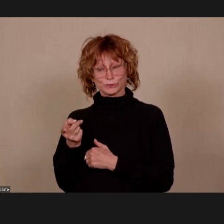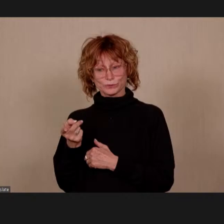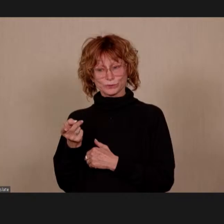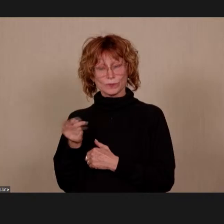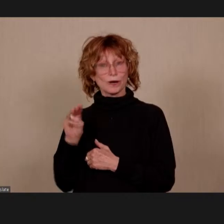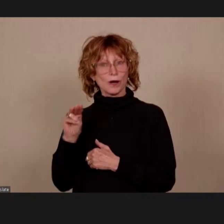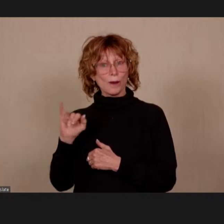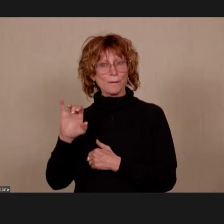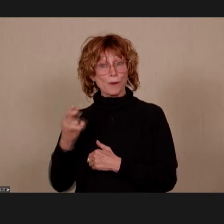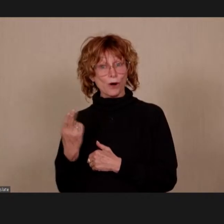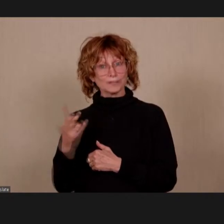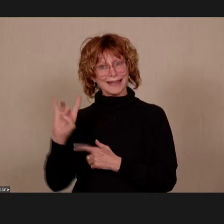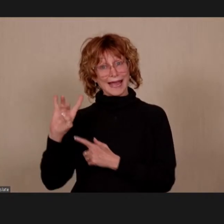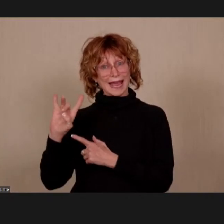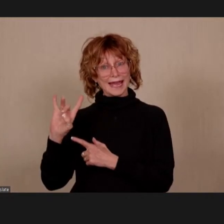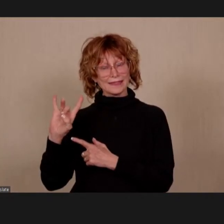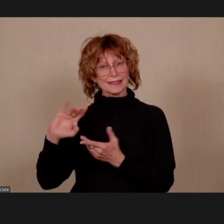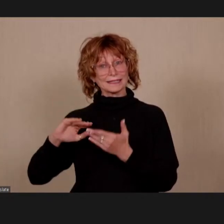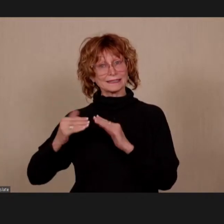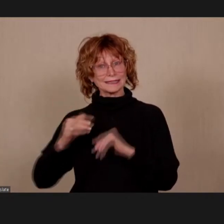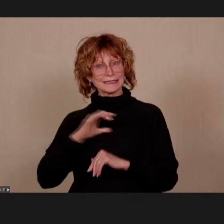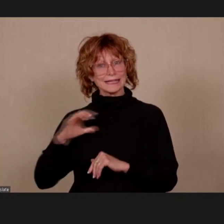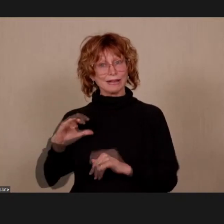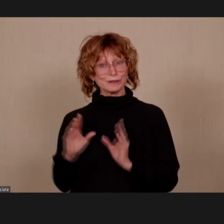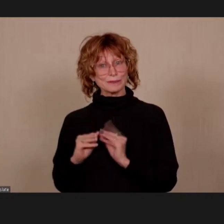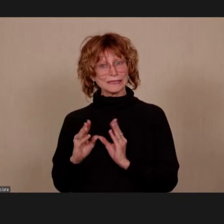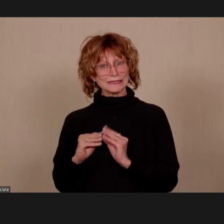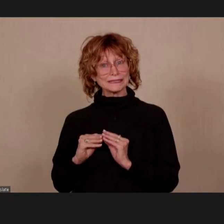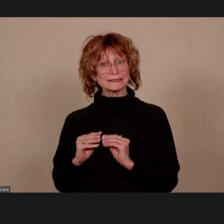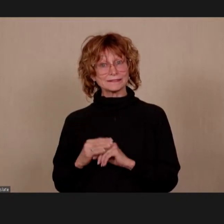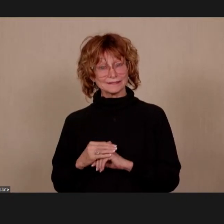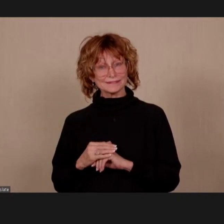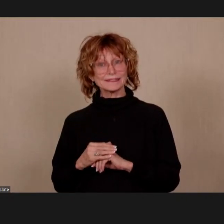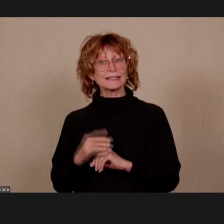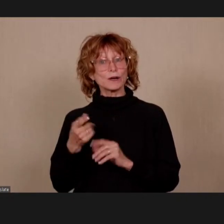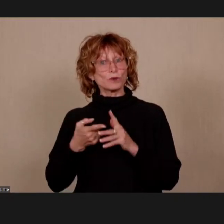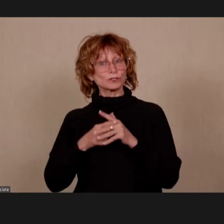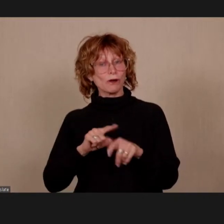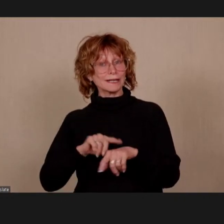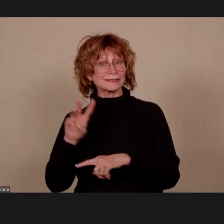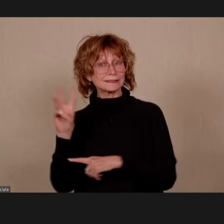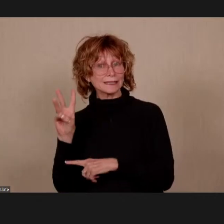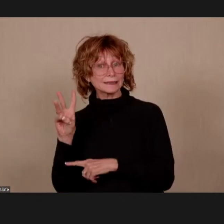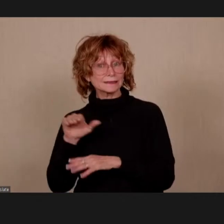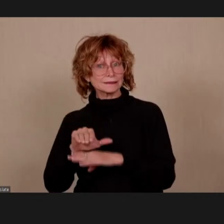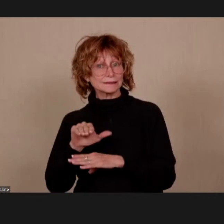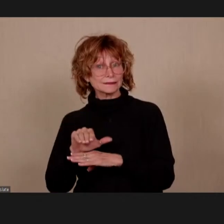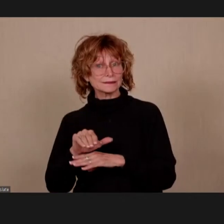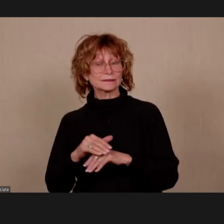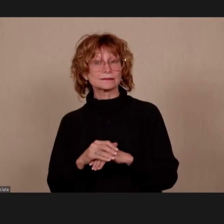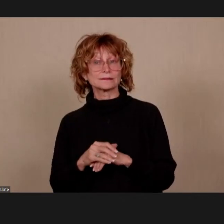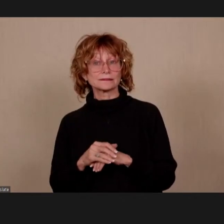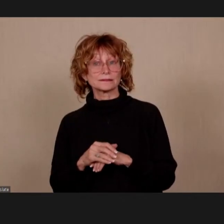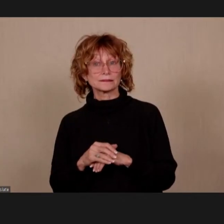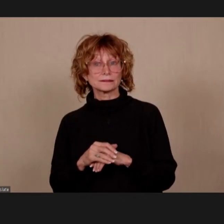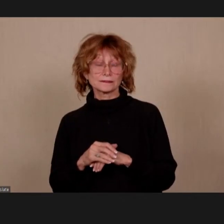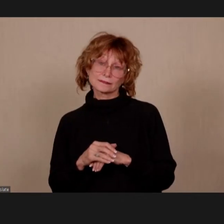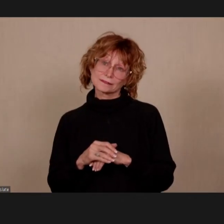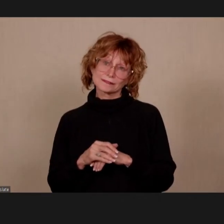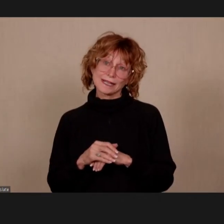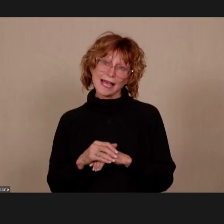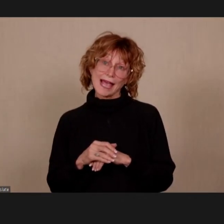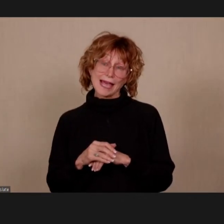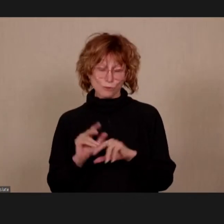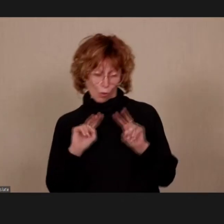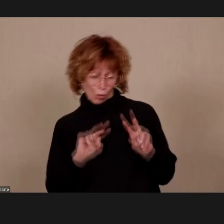March 8th City Council meeting. That will begin at 6 p.m. And we'll review